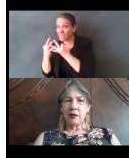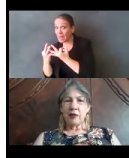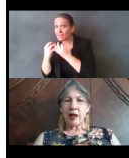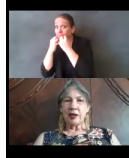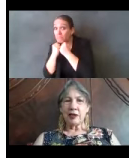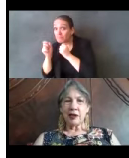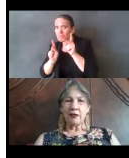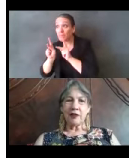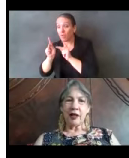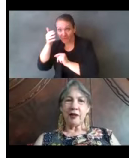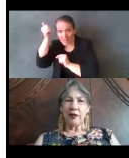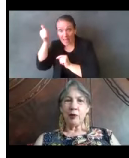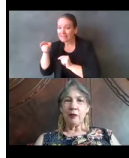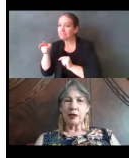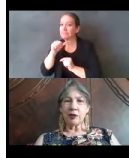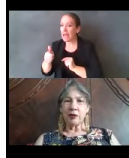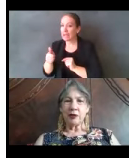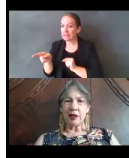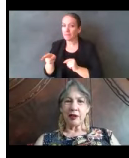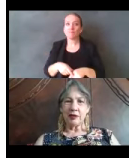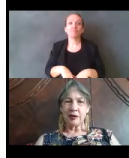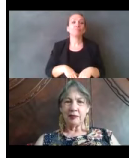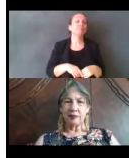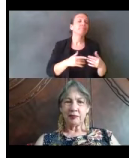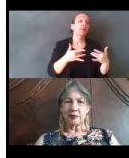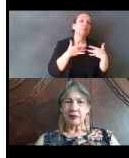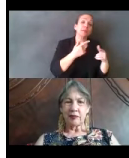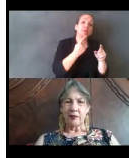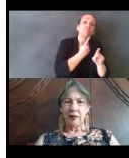It's normal to occasionally forget appointments or lose things.